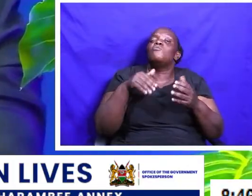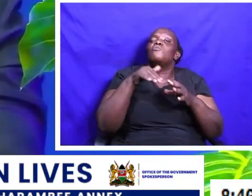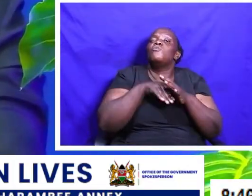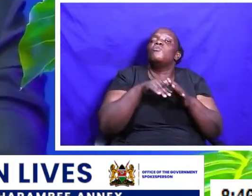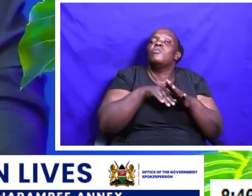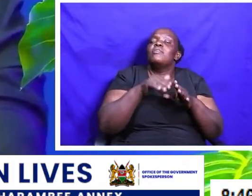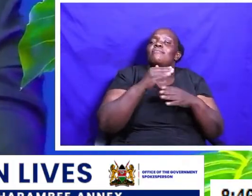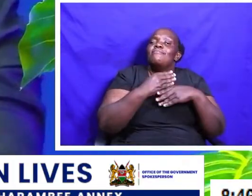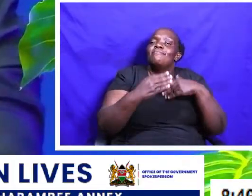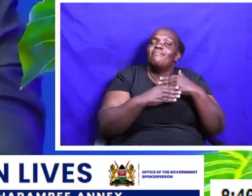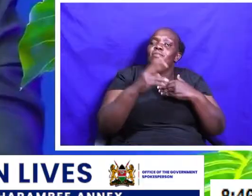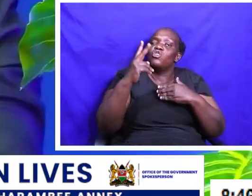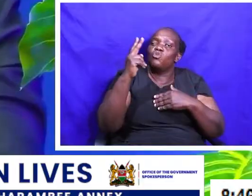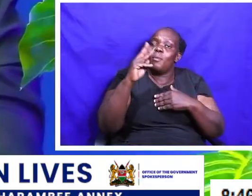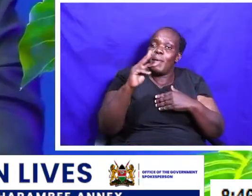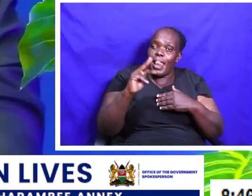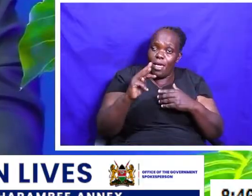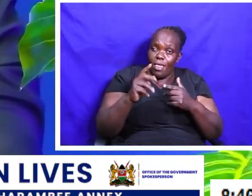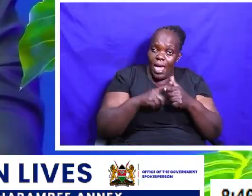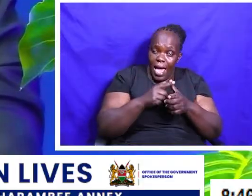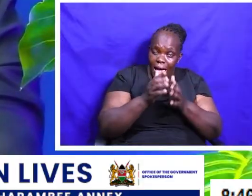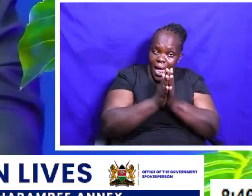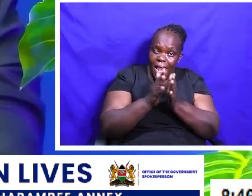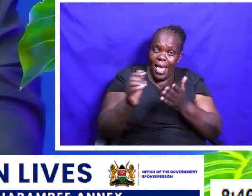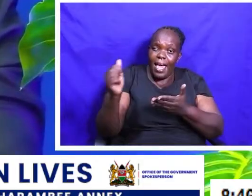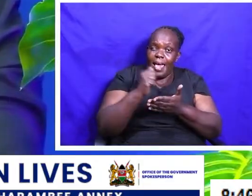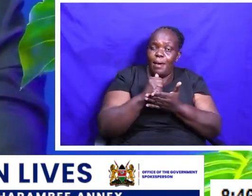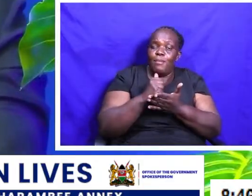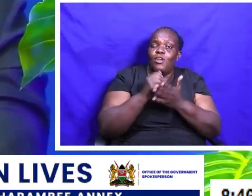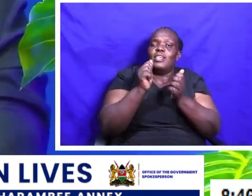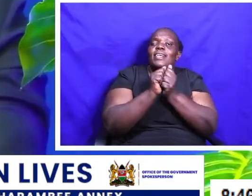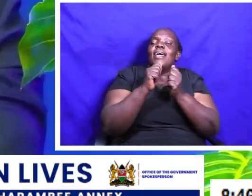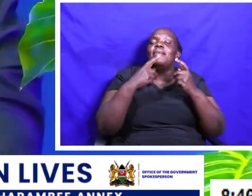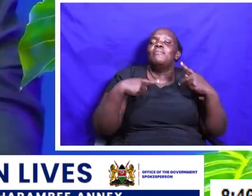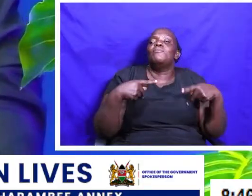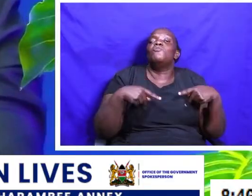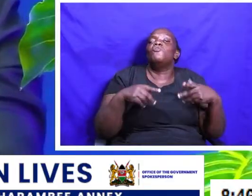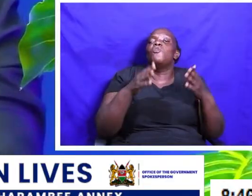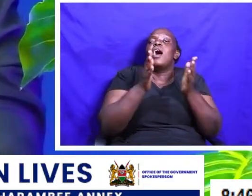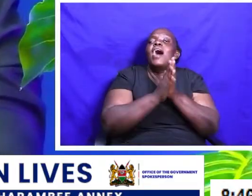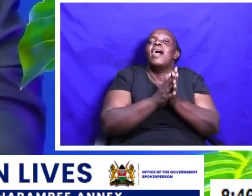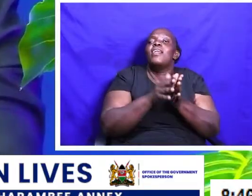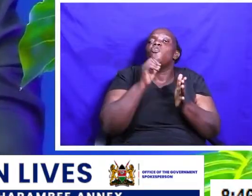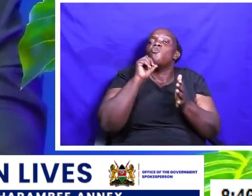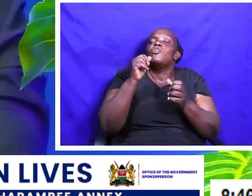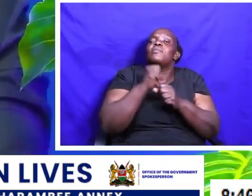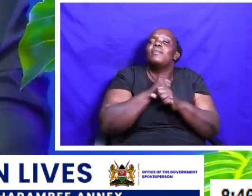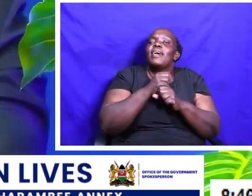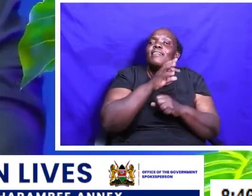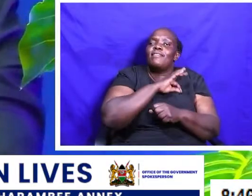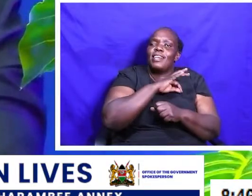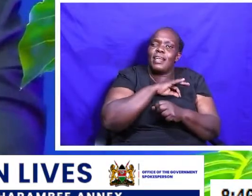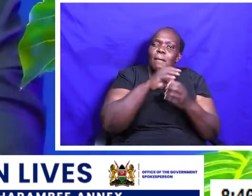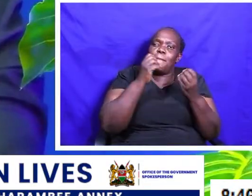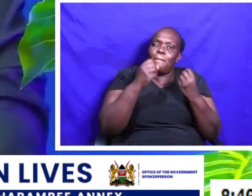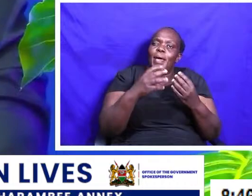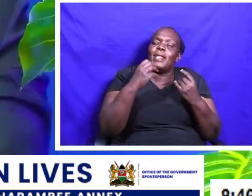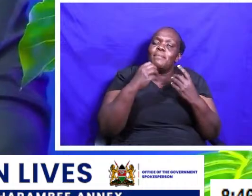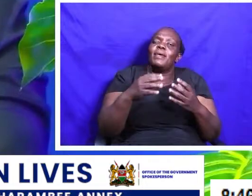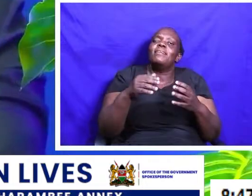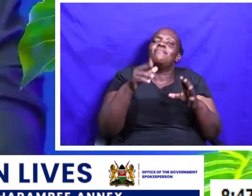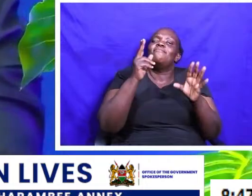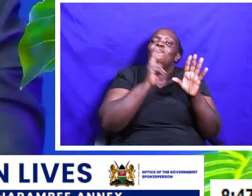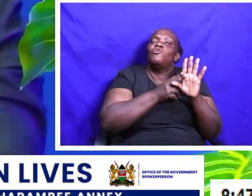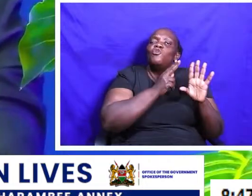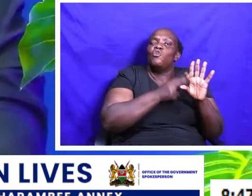to put an infrastructure which is 2 million and employ at least 10 people and still not make profit, and most of them